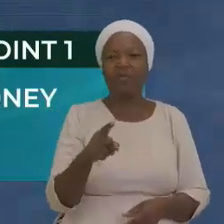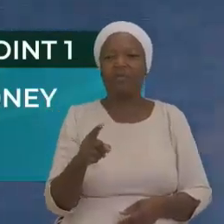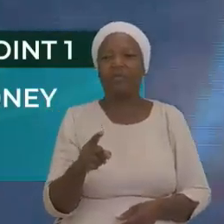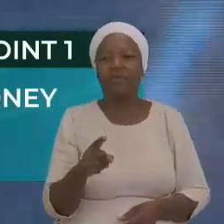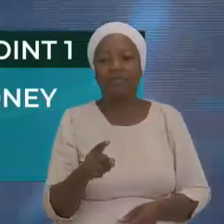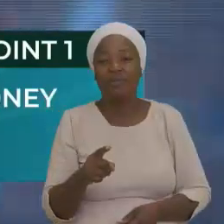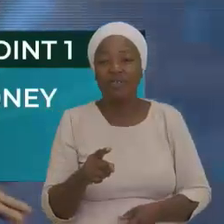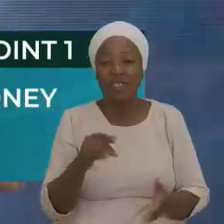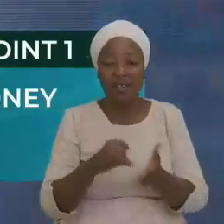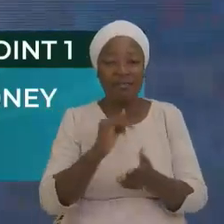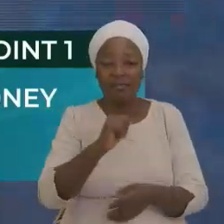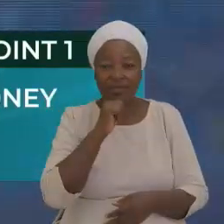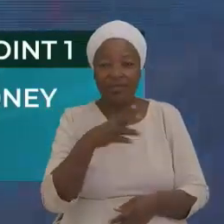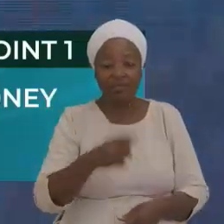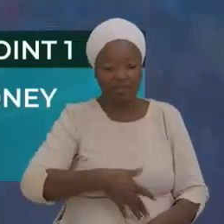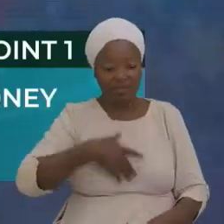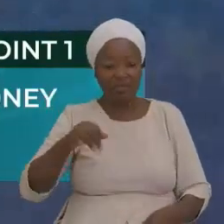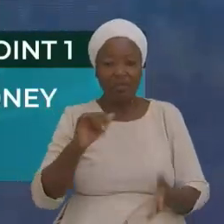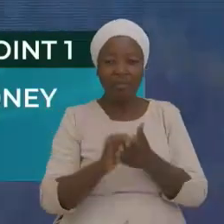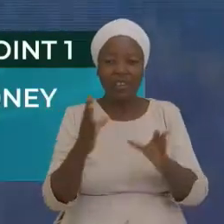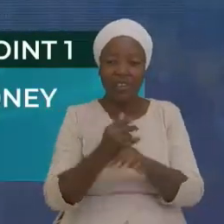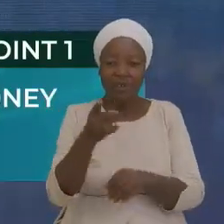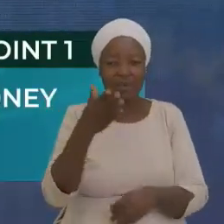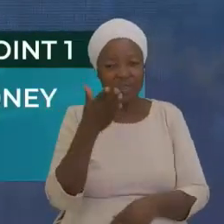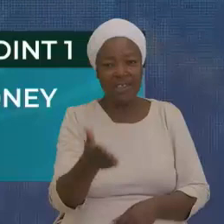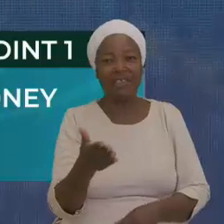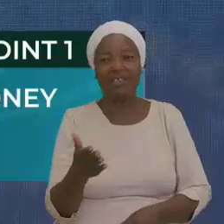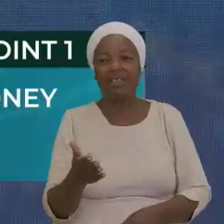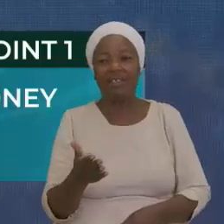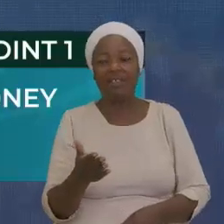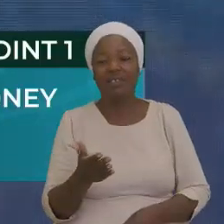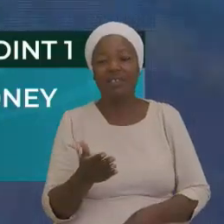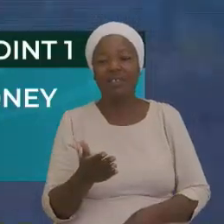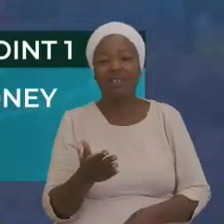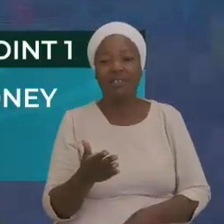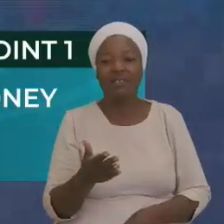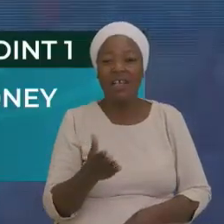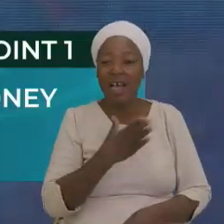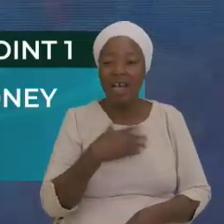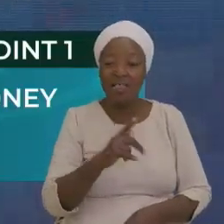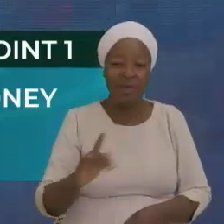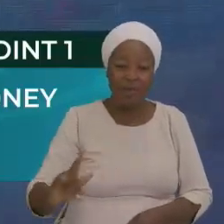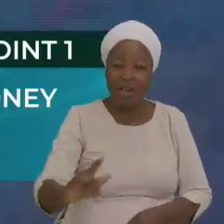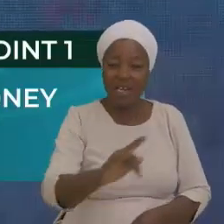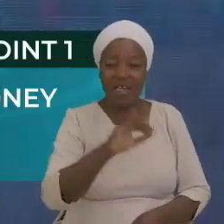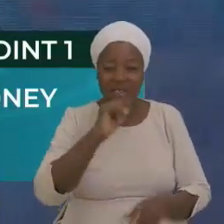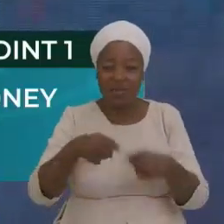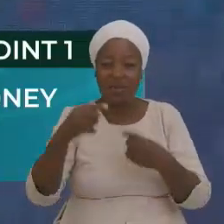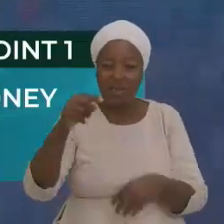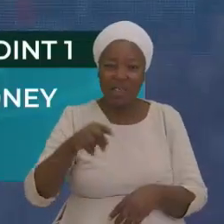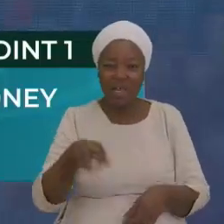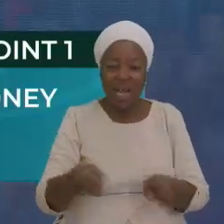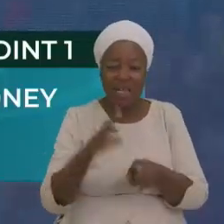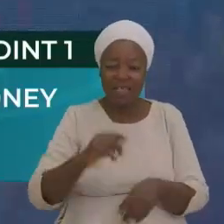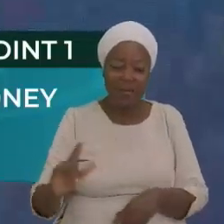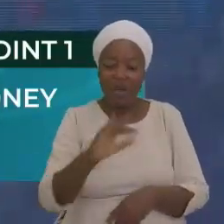It's not the feeling that takes you there. And the plane is going down, you feel